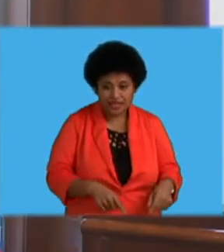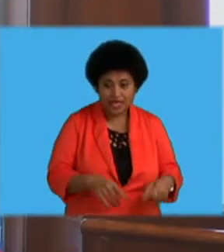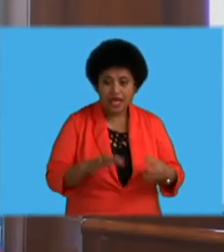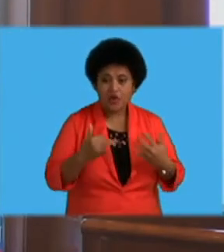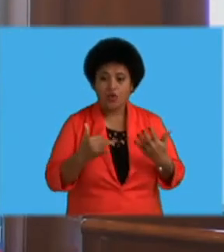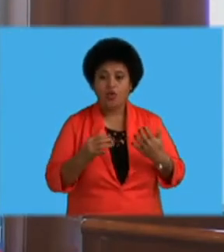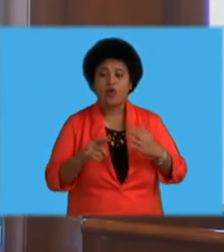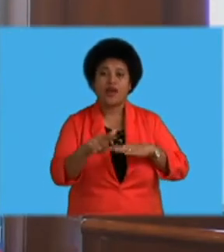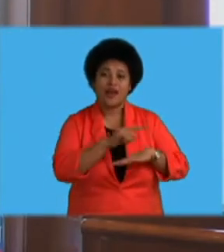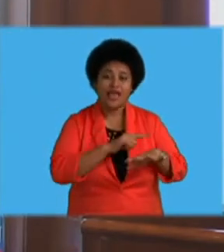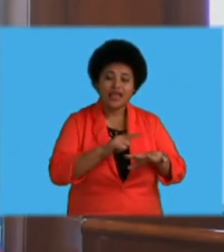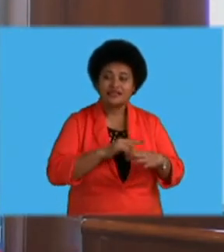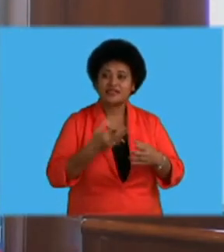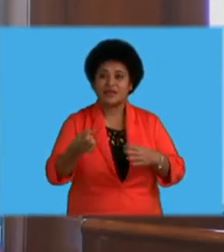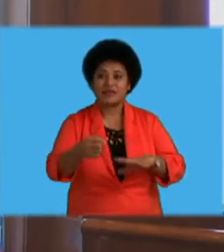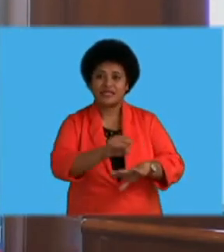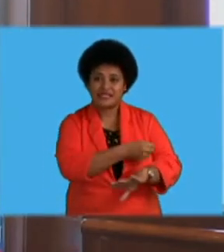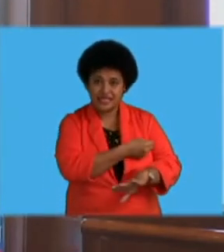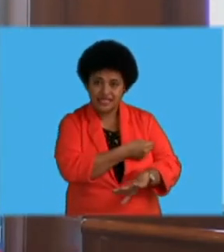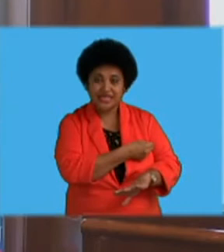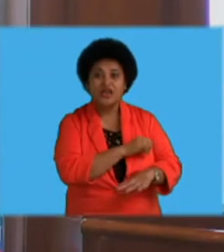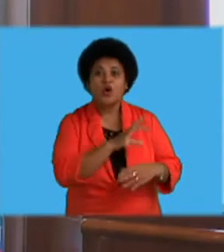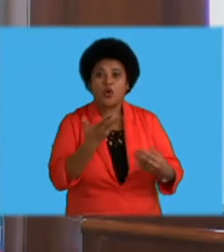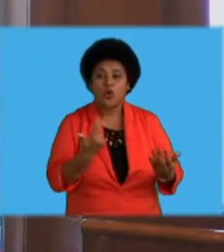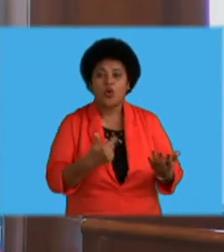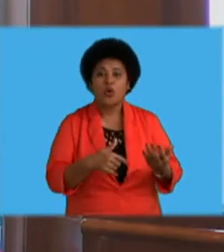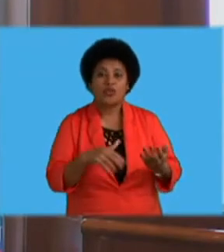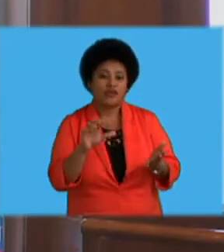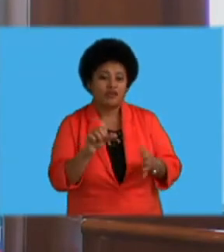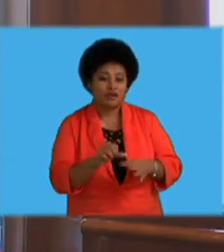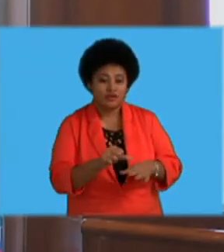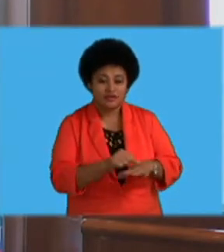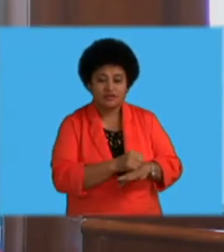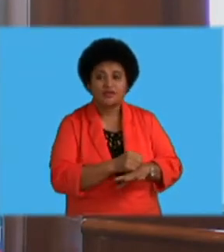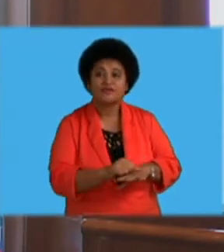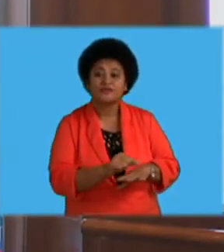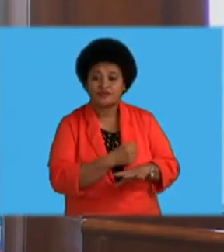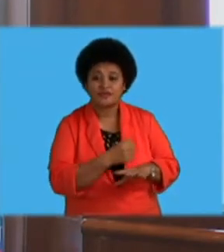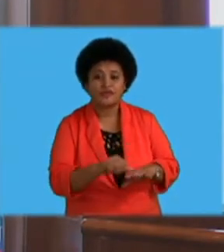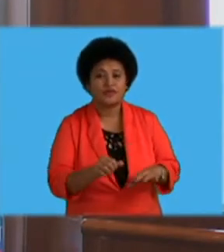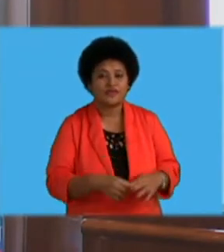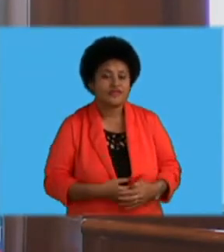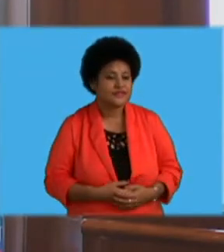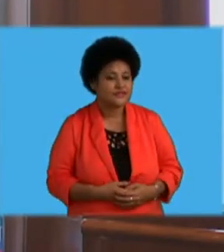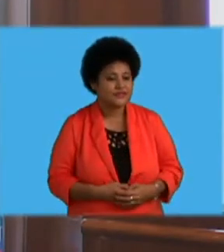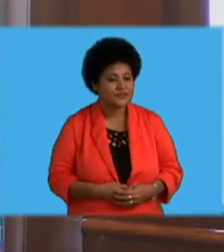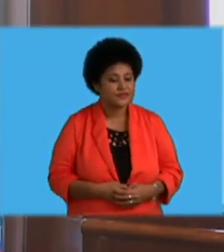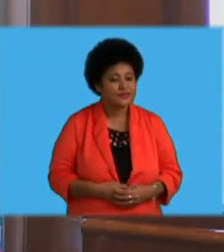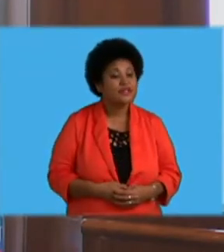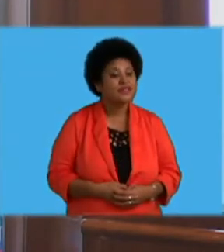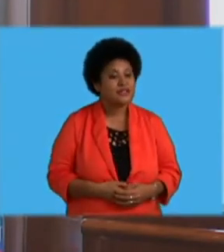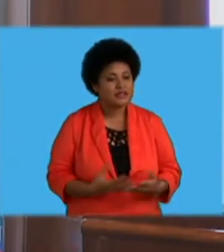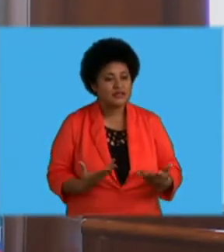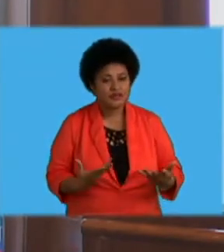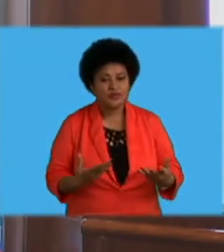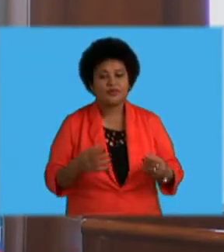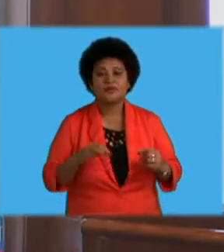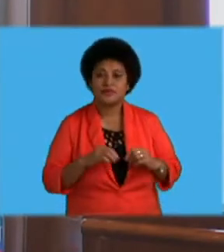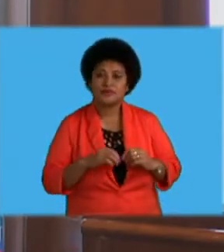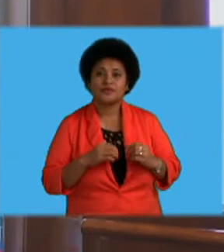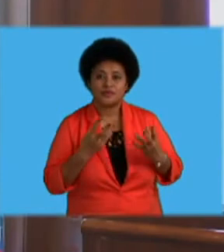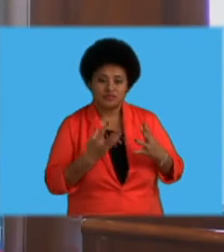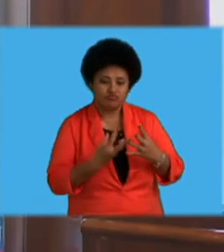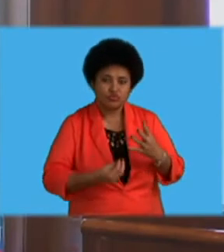of extractive activities like quarrying, whilst also managing the effective development of groundwater resources